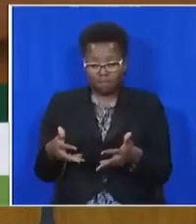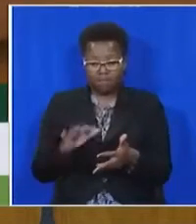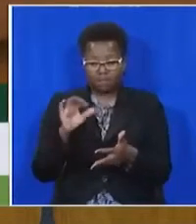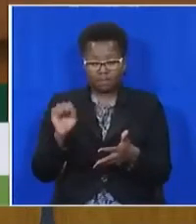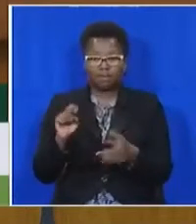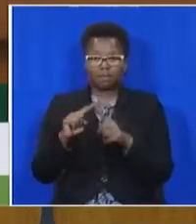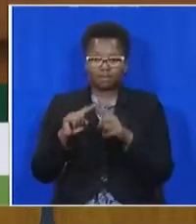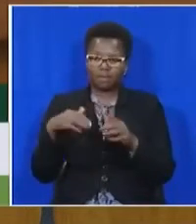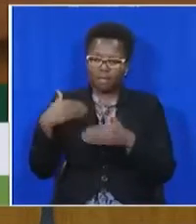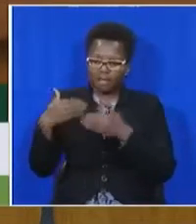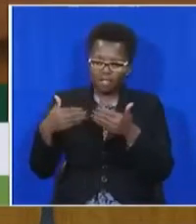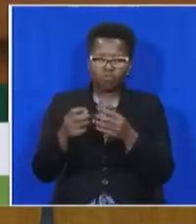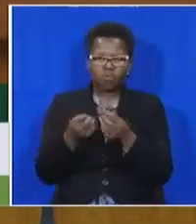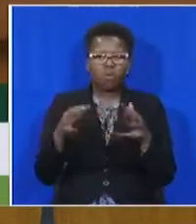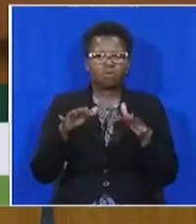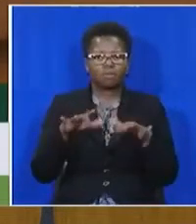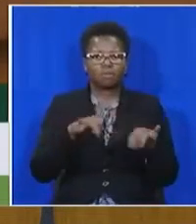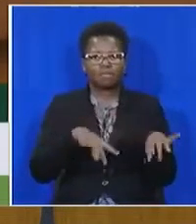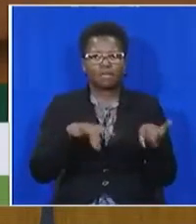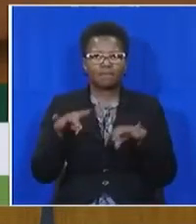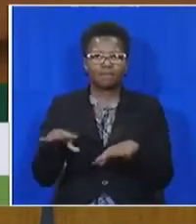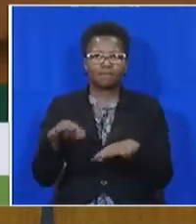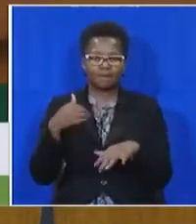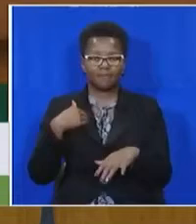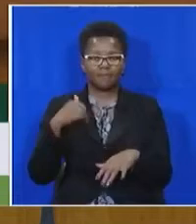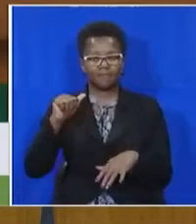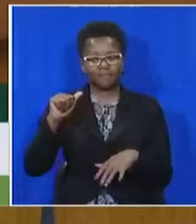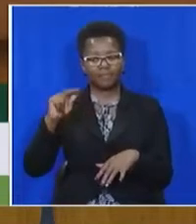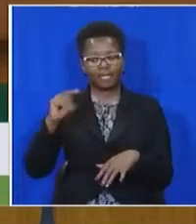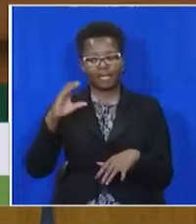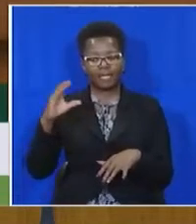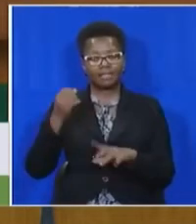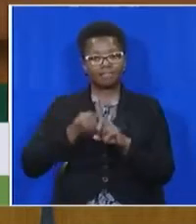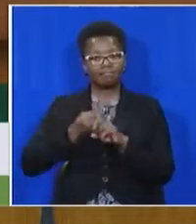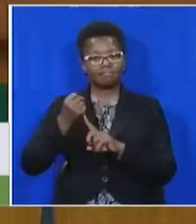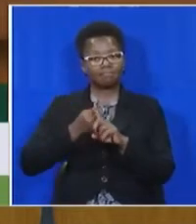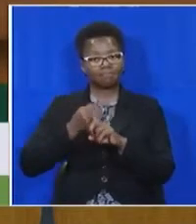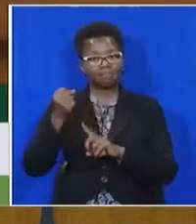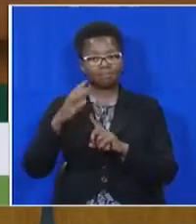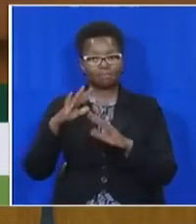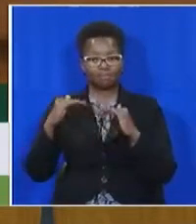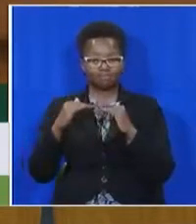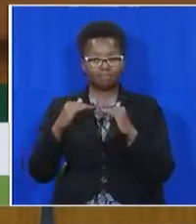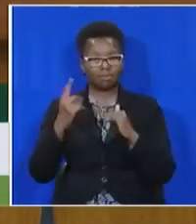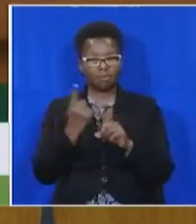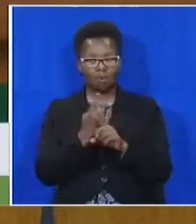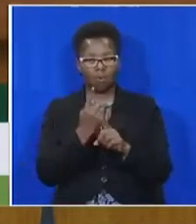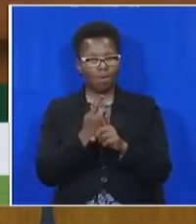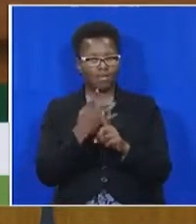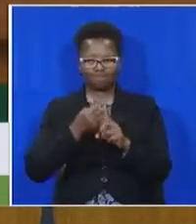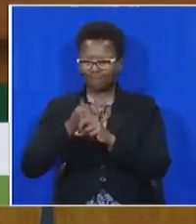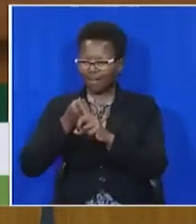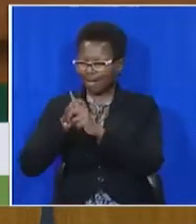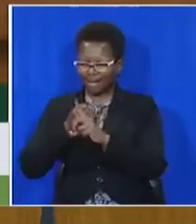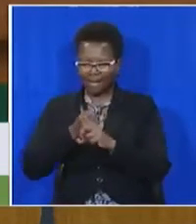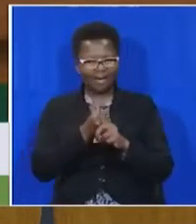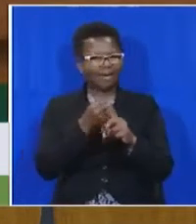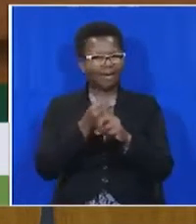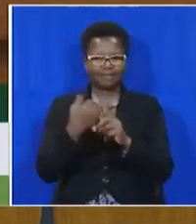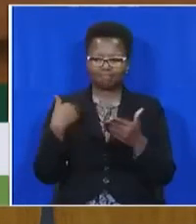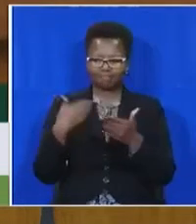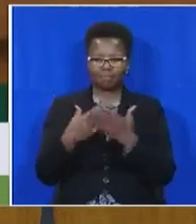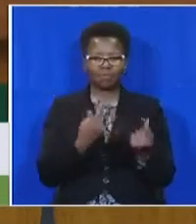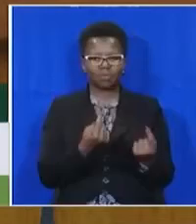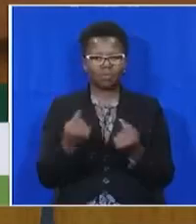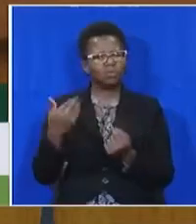class struggle. In the ANC, the revolutionary movement and disciplined force of the left, we've always understood, asserted,